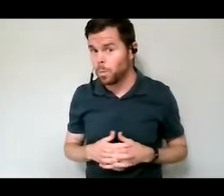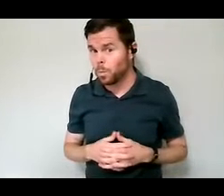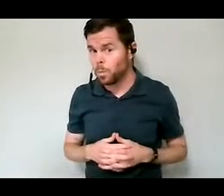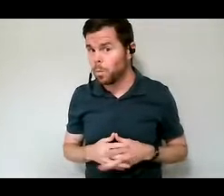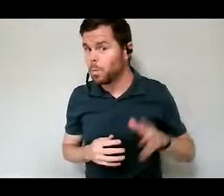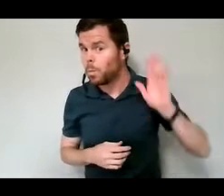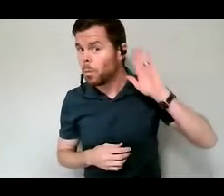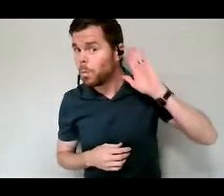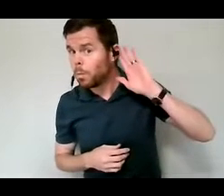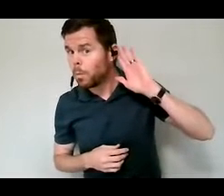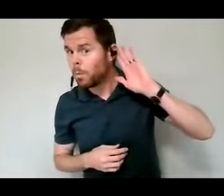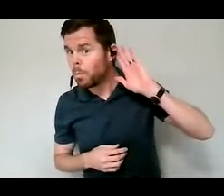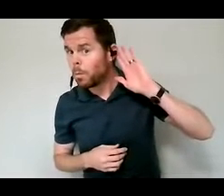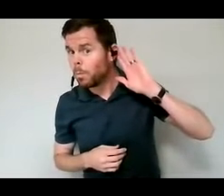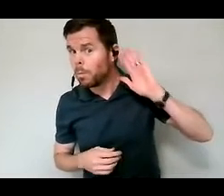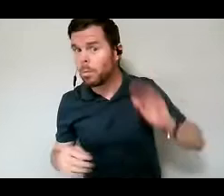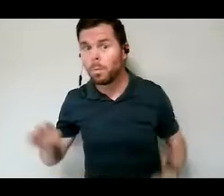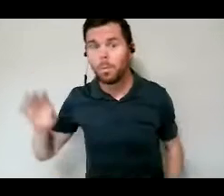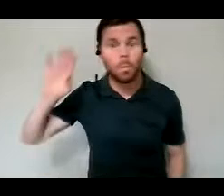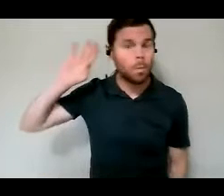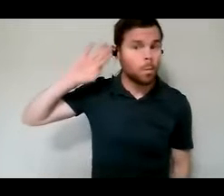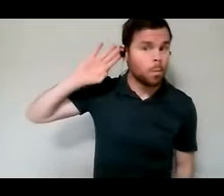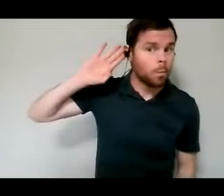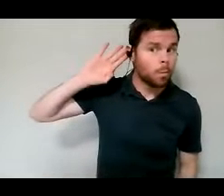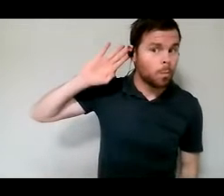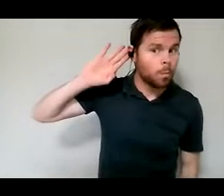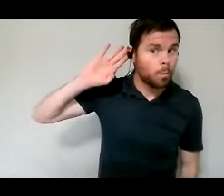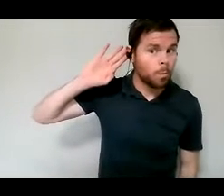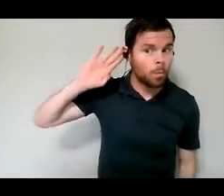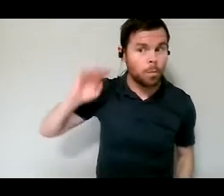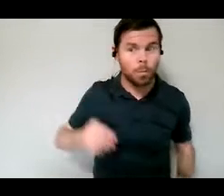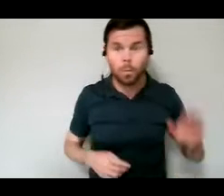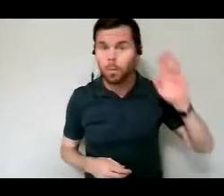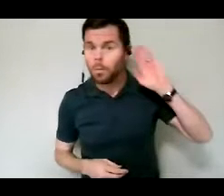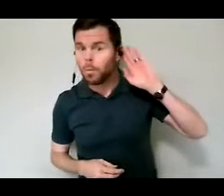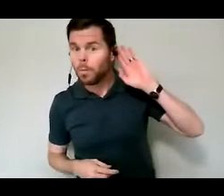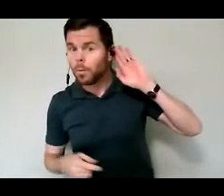Kristen? Going Going once. Going twice.